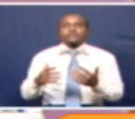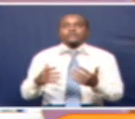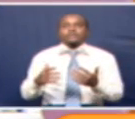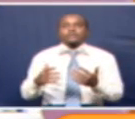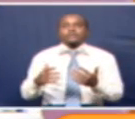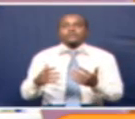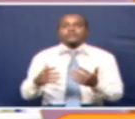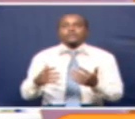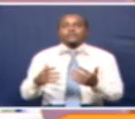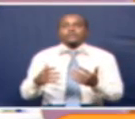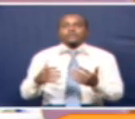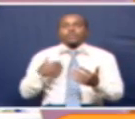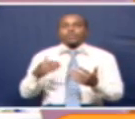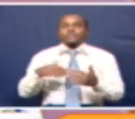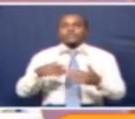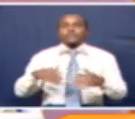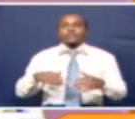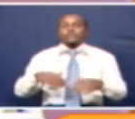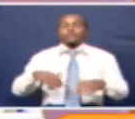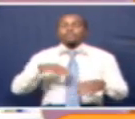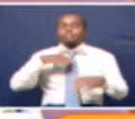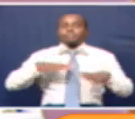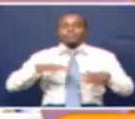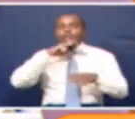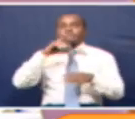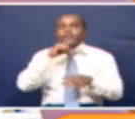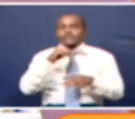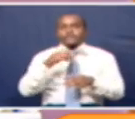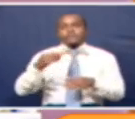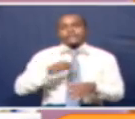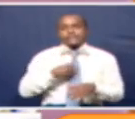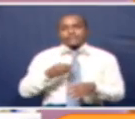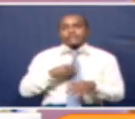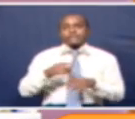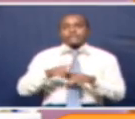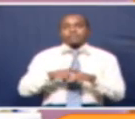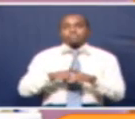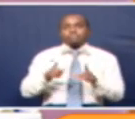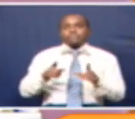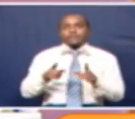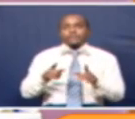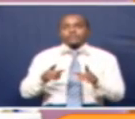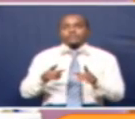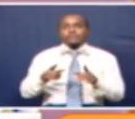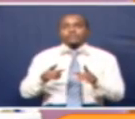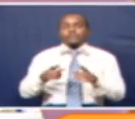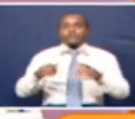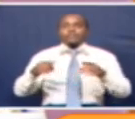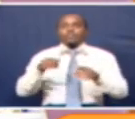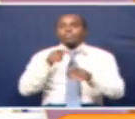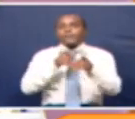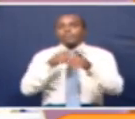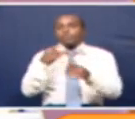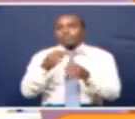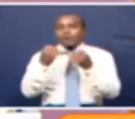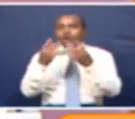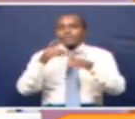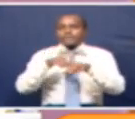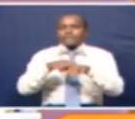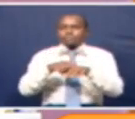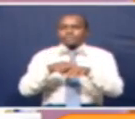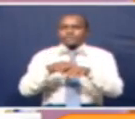there was loss of life. We regret, but greatly they are to blame. The confrontation. How many times has Raila